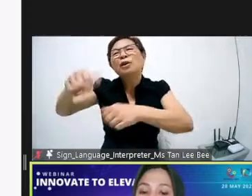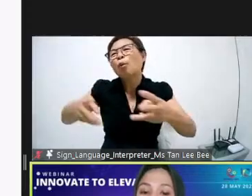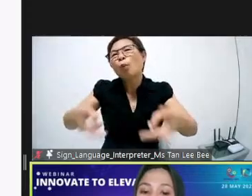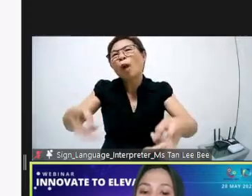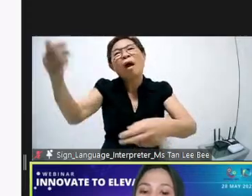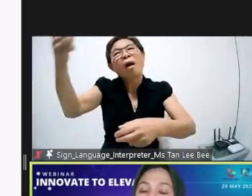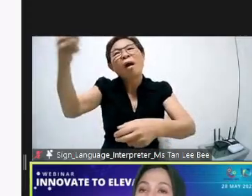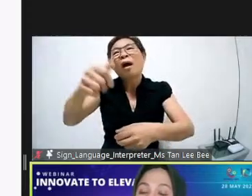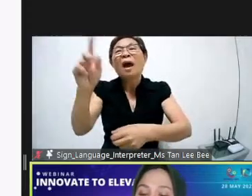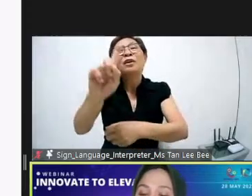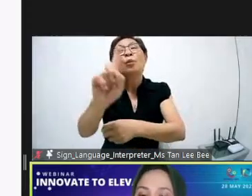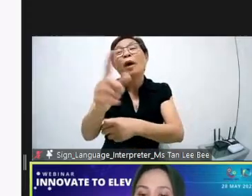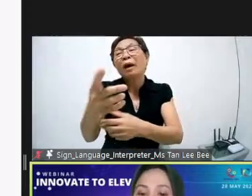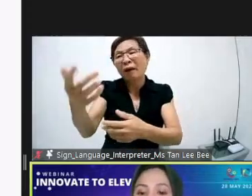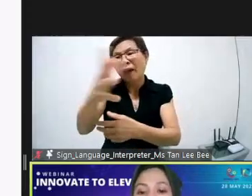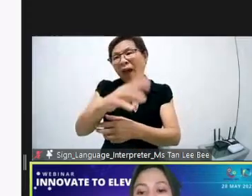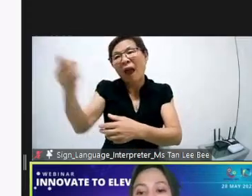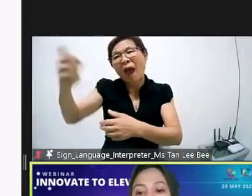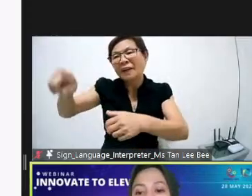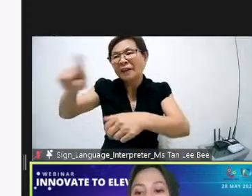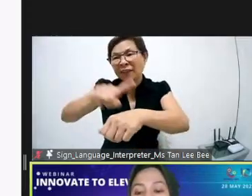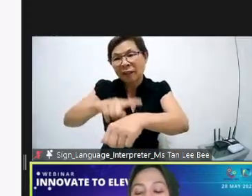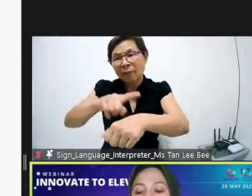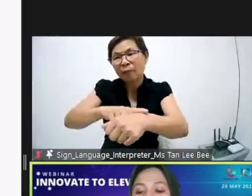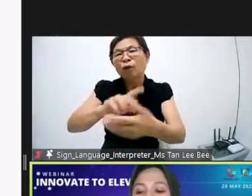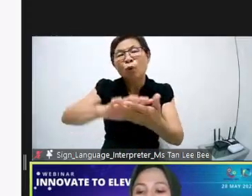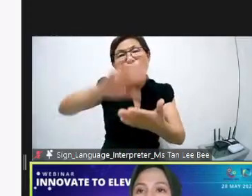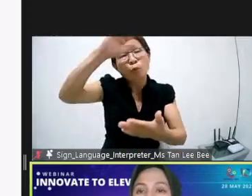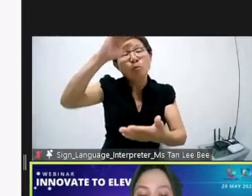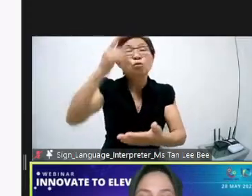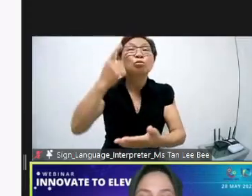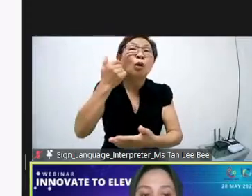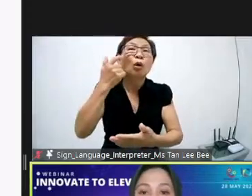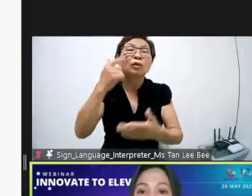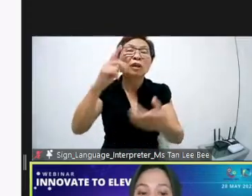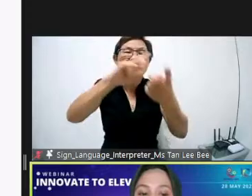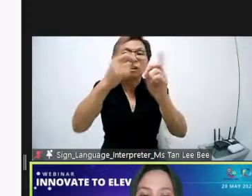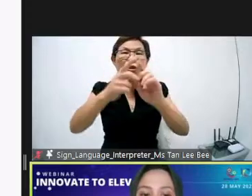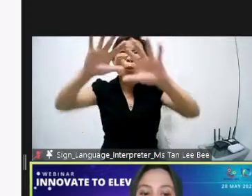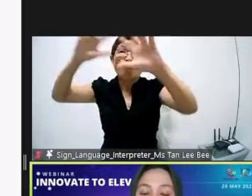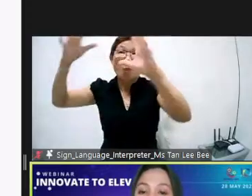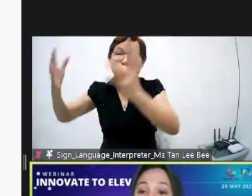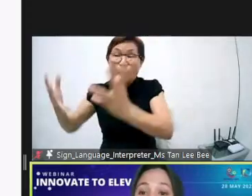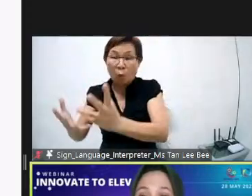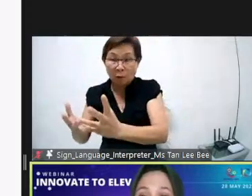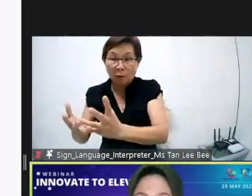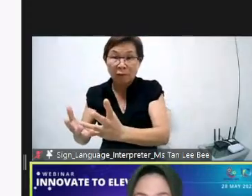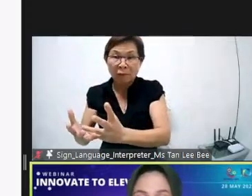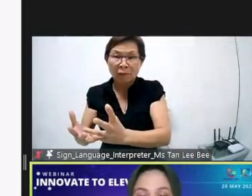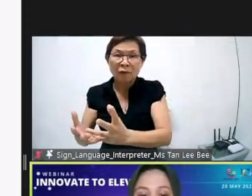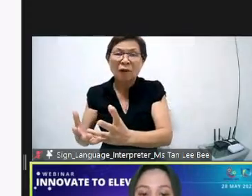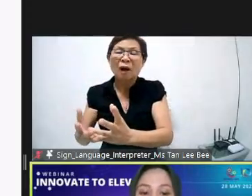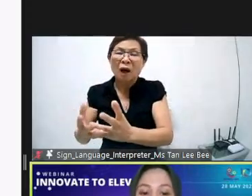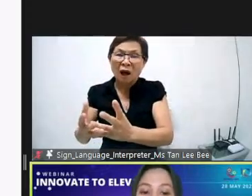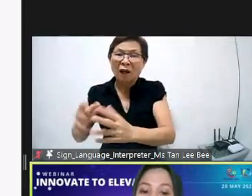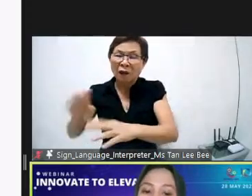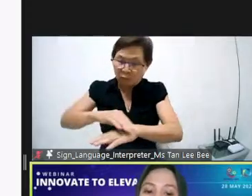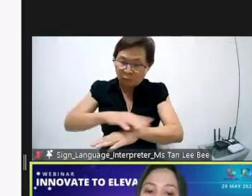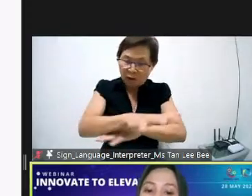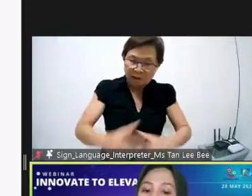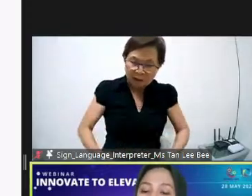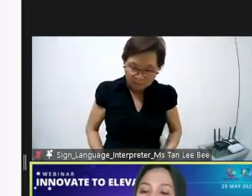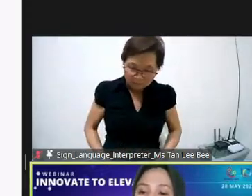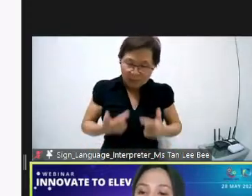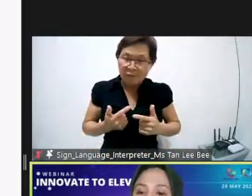access to get to know the digital world, which is starting to affect the lifestyle